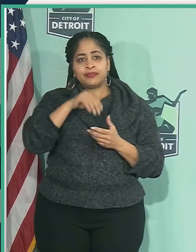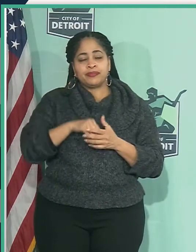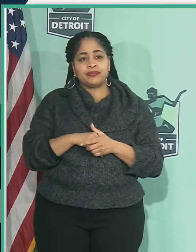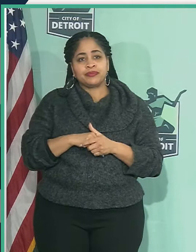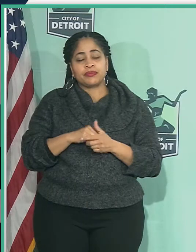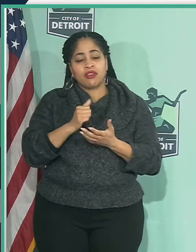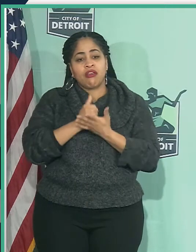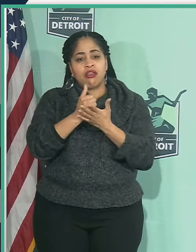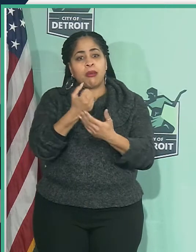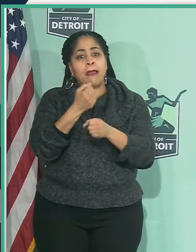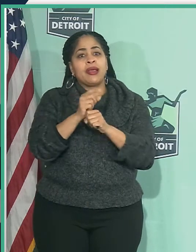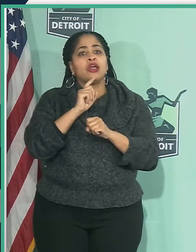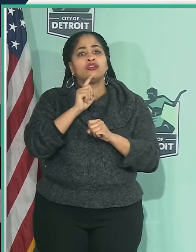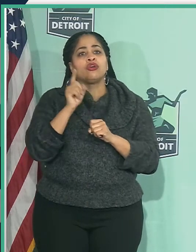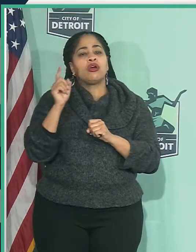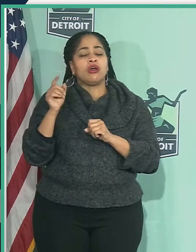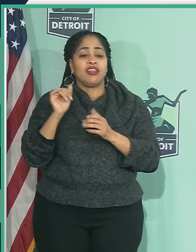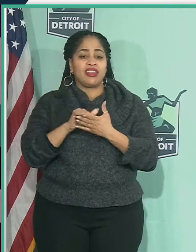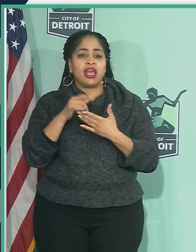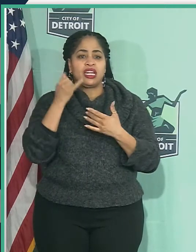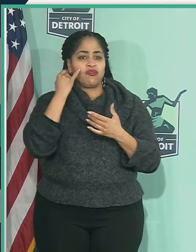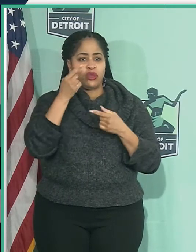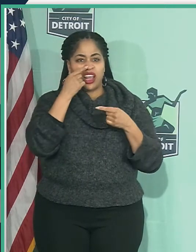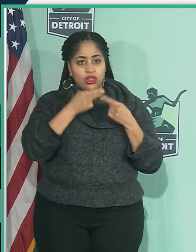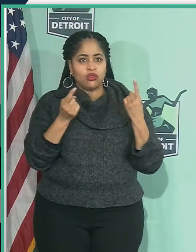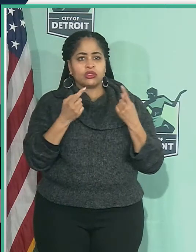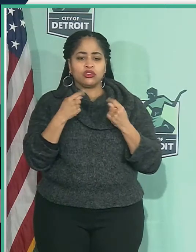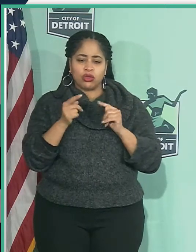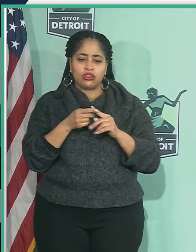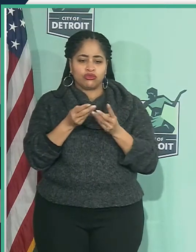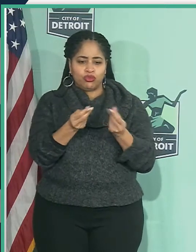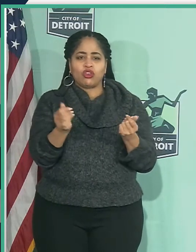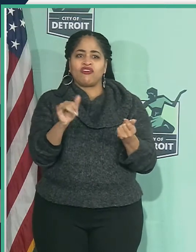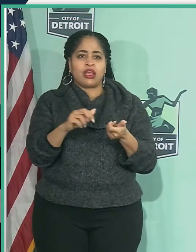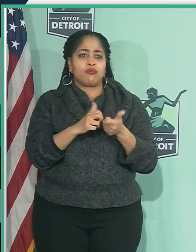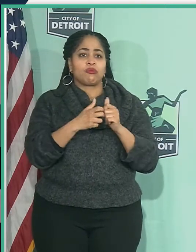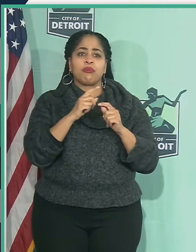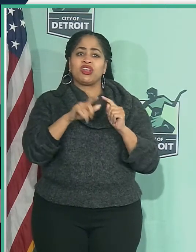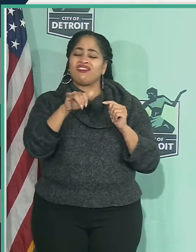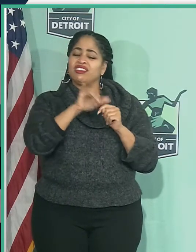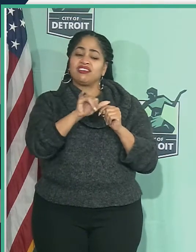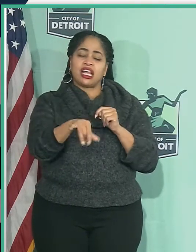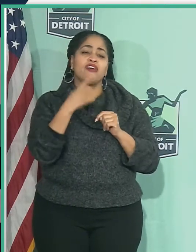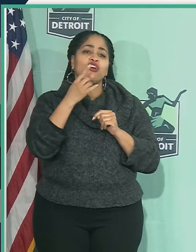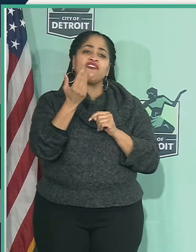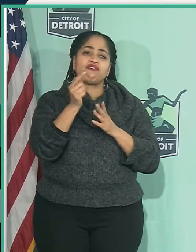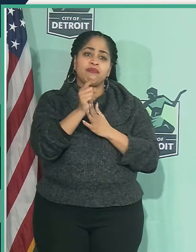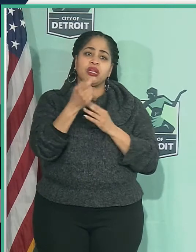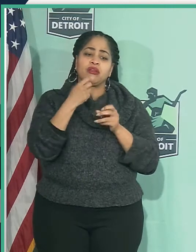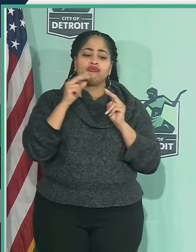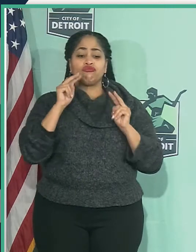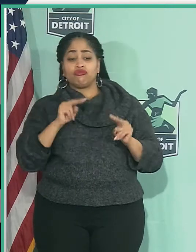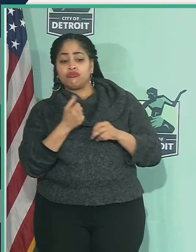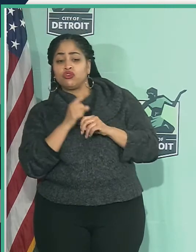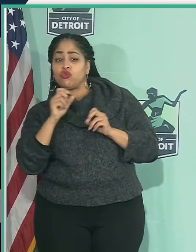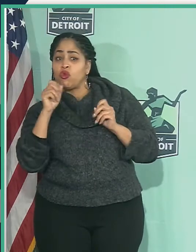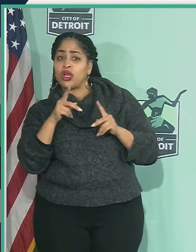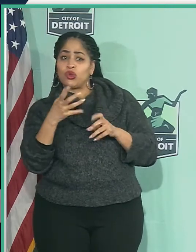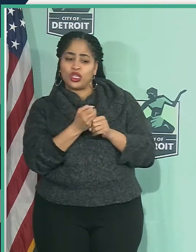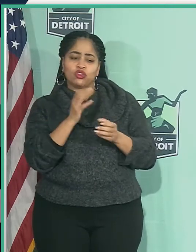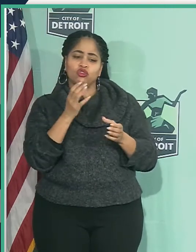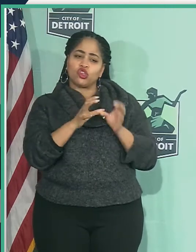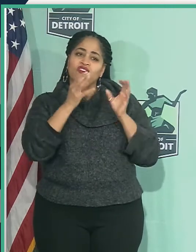that they respond quickly. But you have to stay 50 minutes because we want to make sure that you're okay, you'll get your certification, and you'll